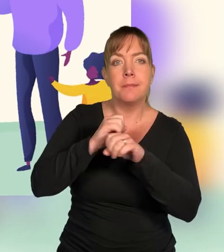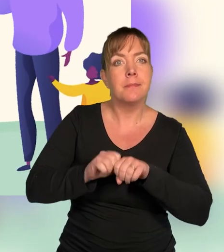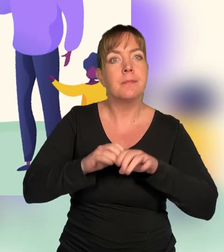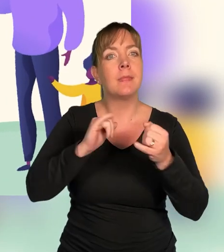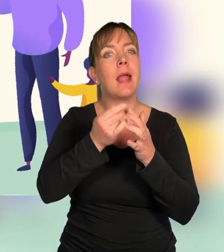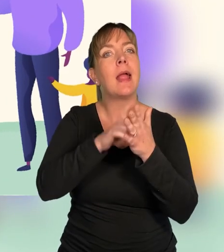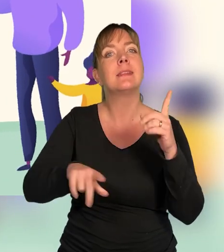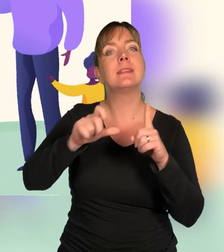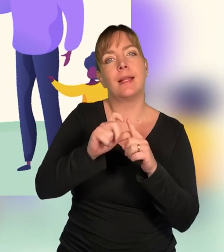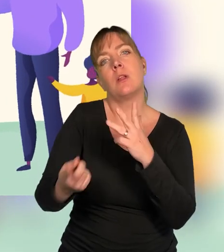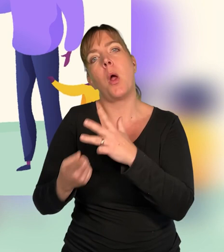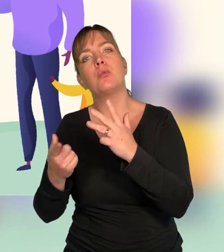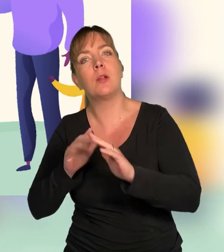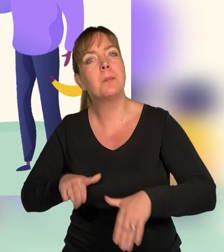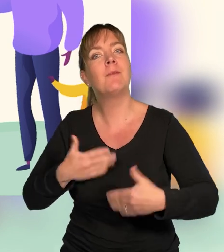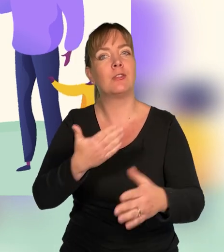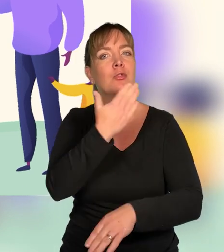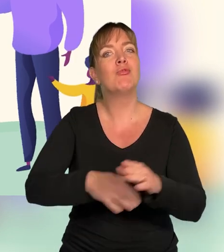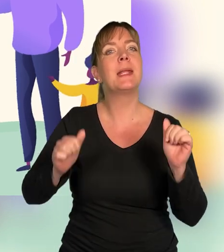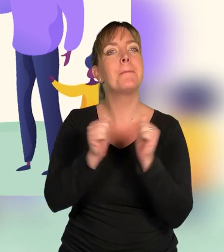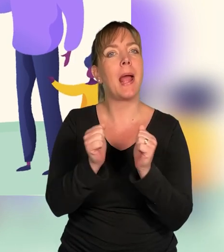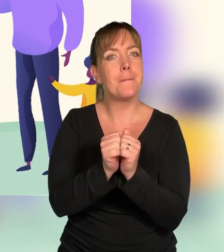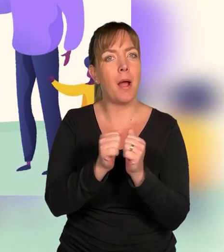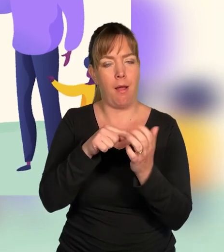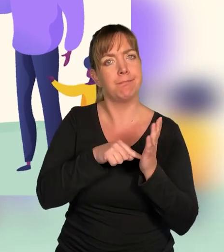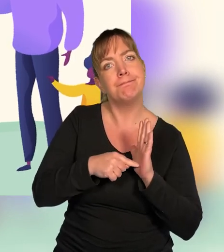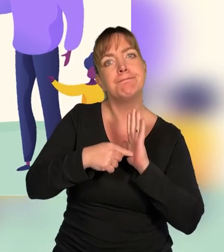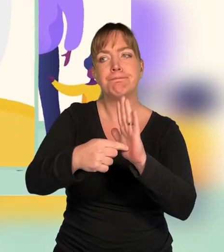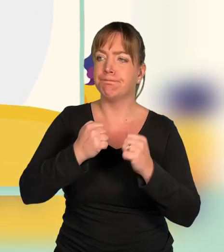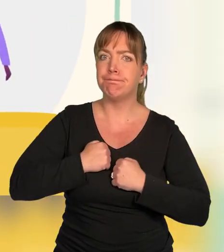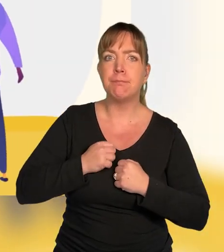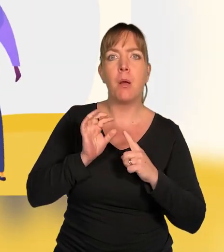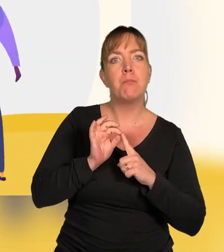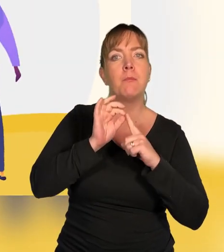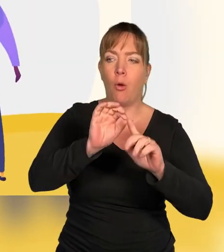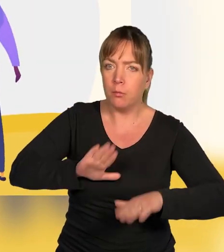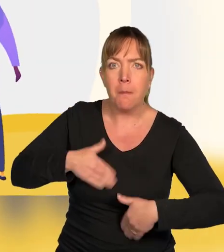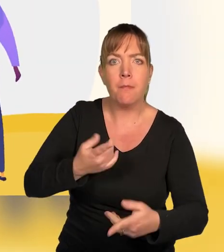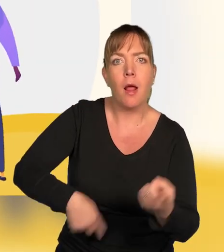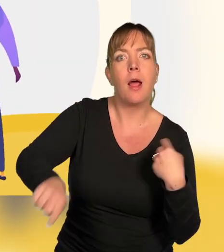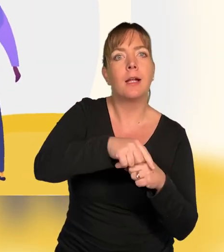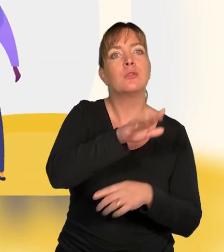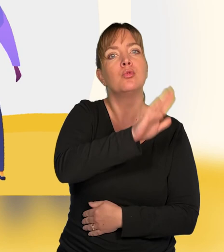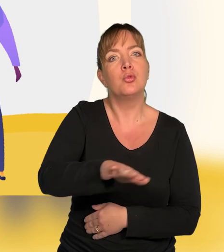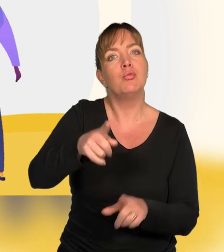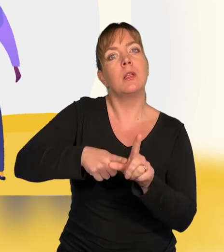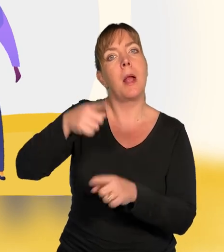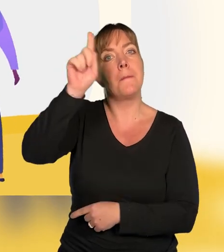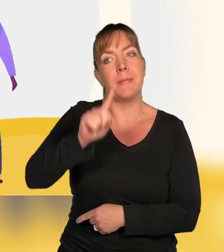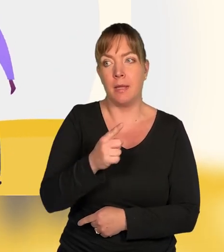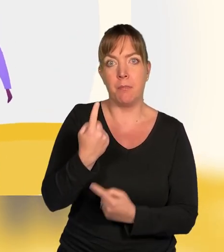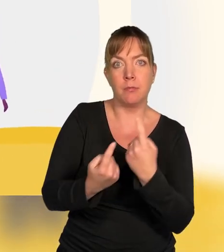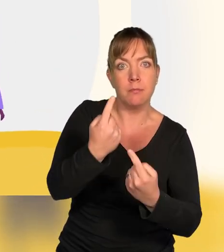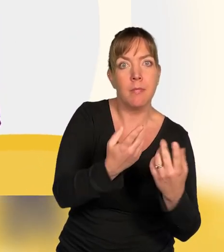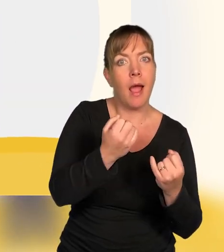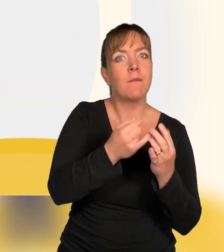the SEND and Alternative Provision Green Paper. This set out proposals to provide all children and young people with SEND,